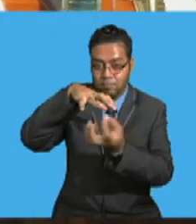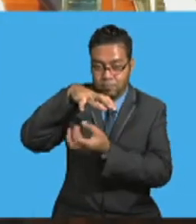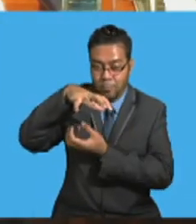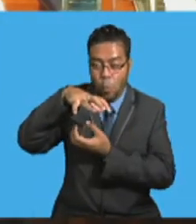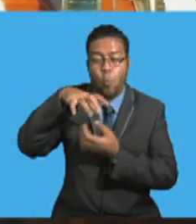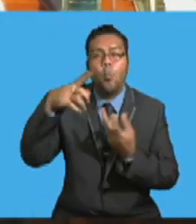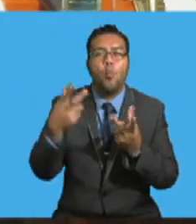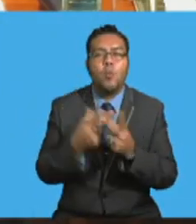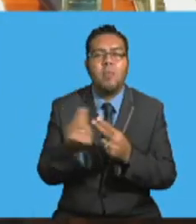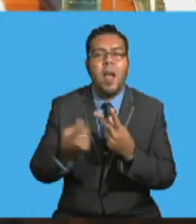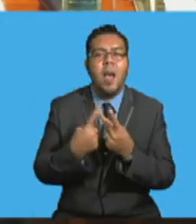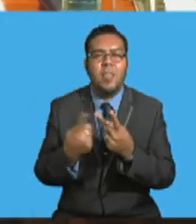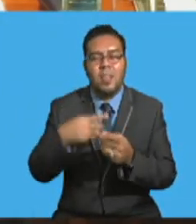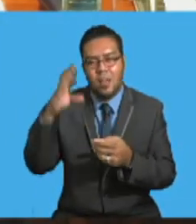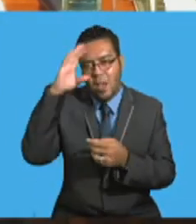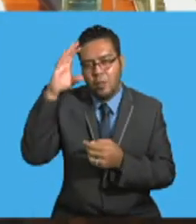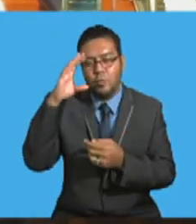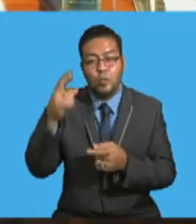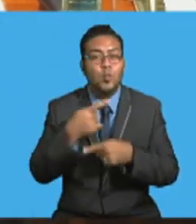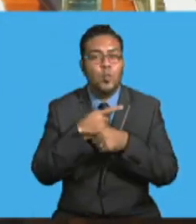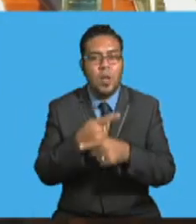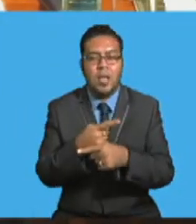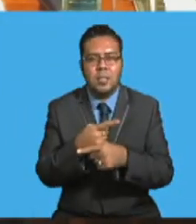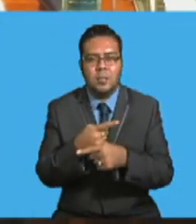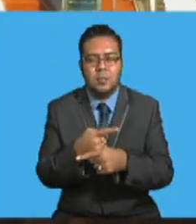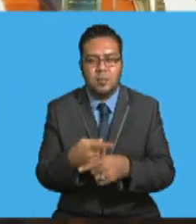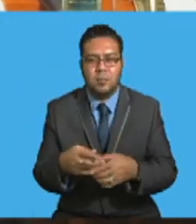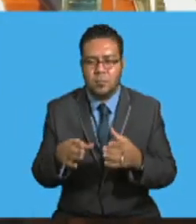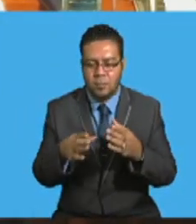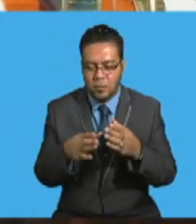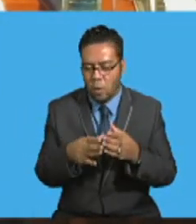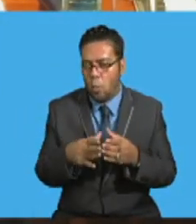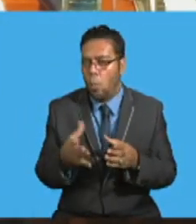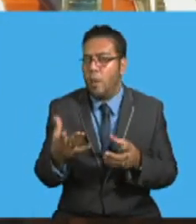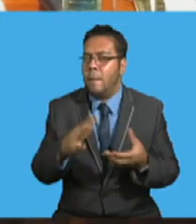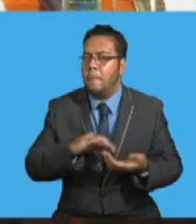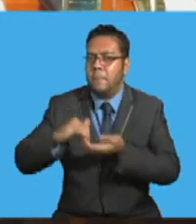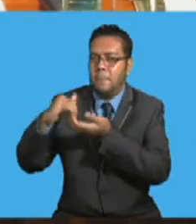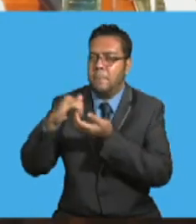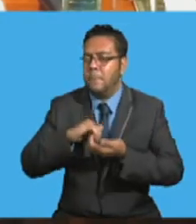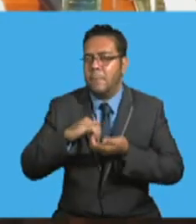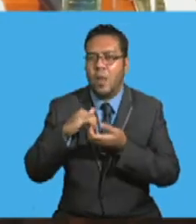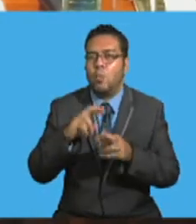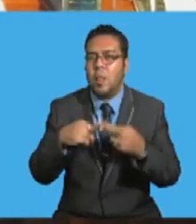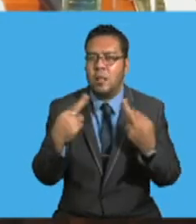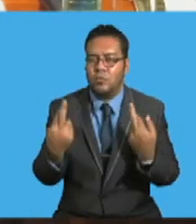other countries to guide the conduct of our bilateral relations.